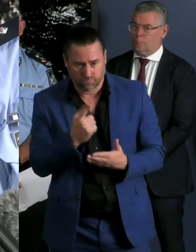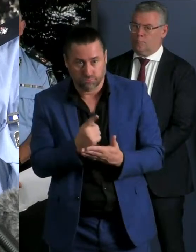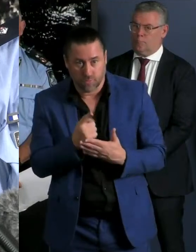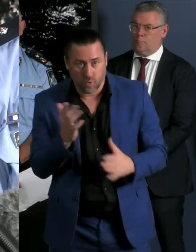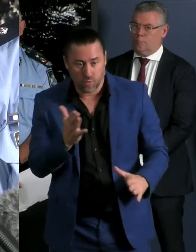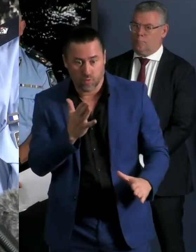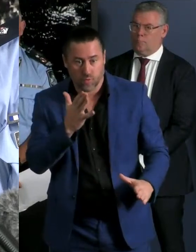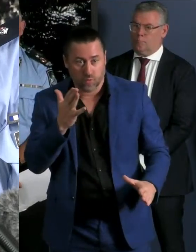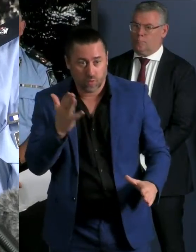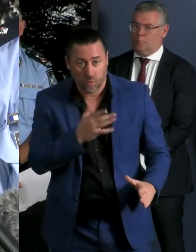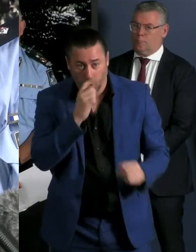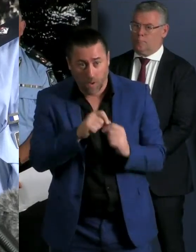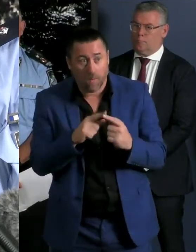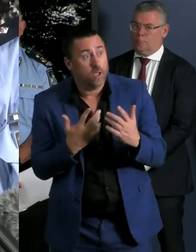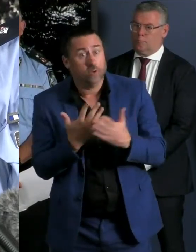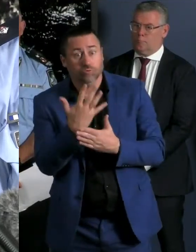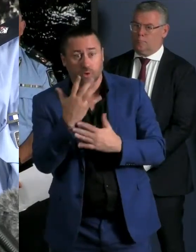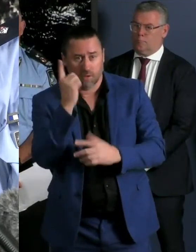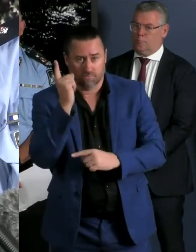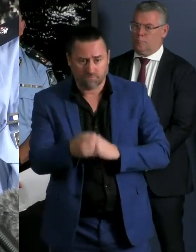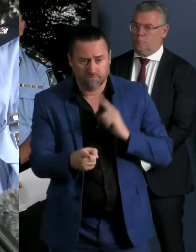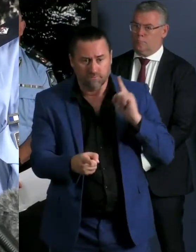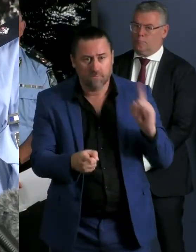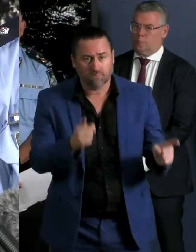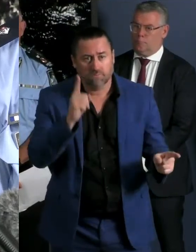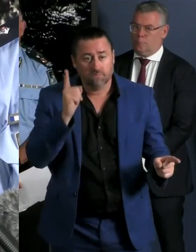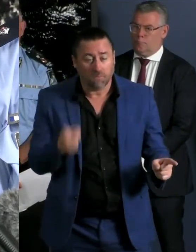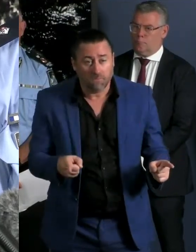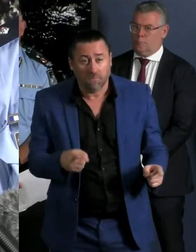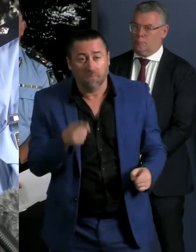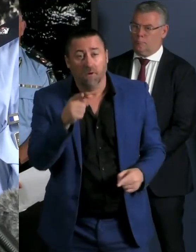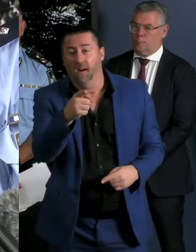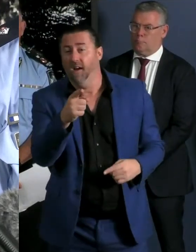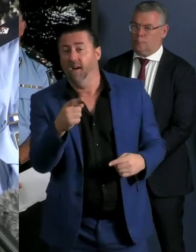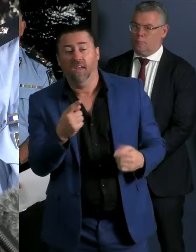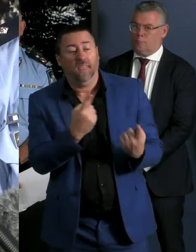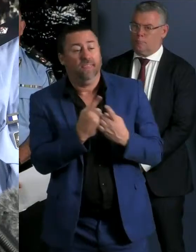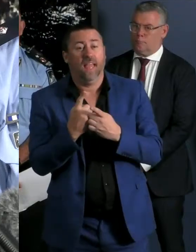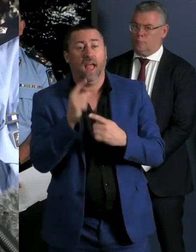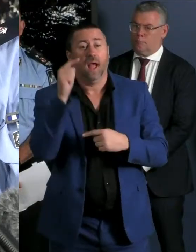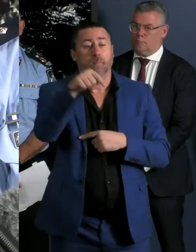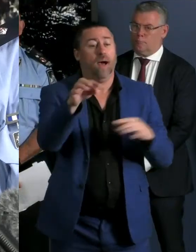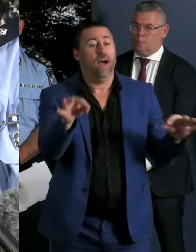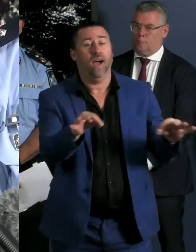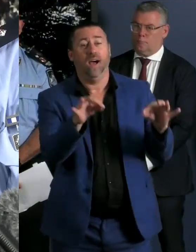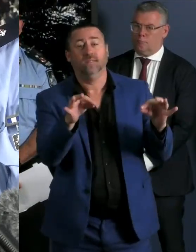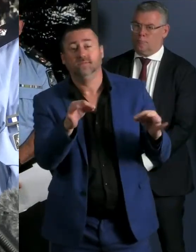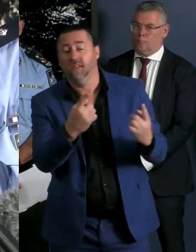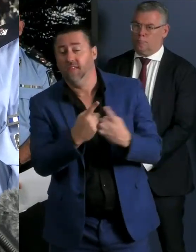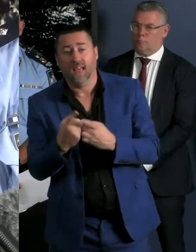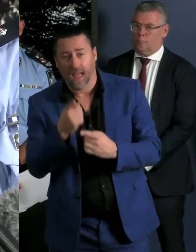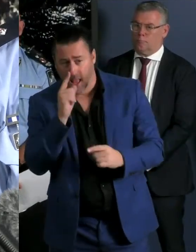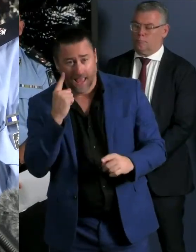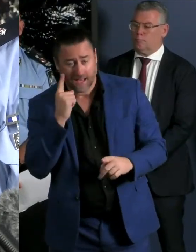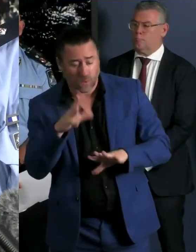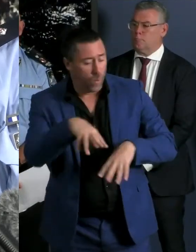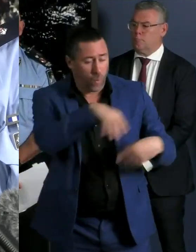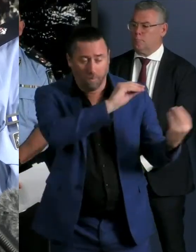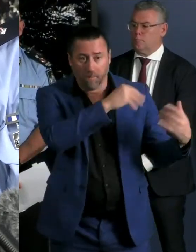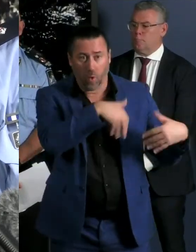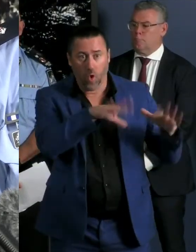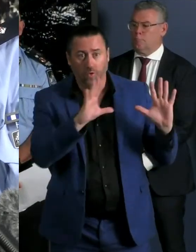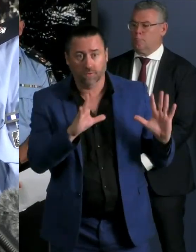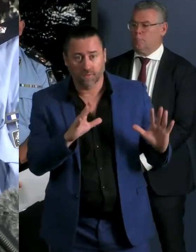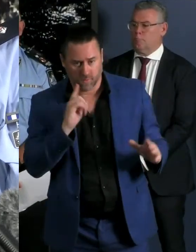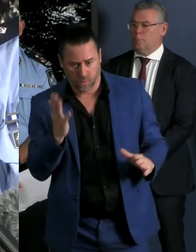fall down, including large trees, and any unsecured items can be moved around as well. In addition to the wind, we're